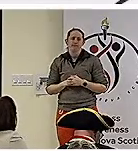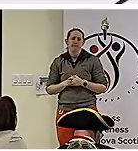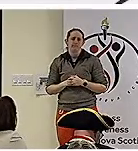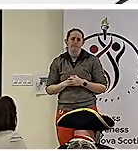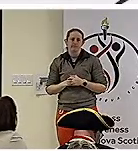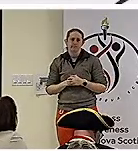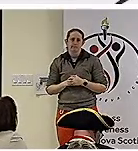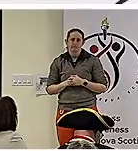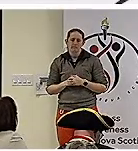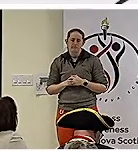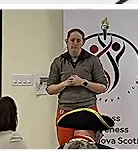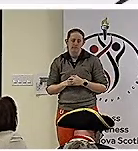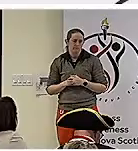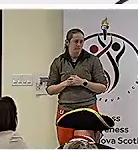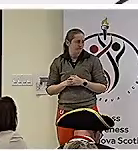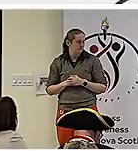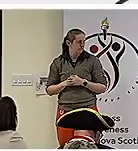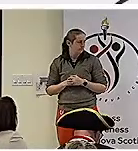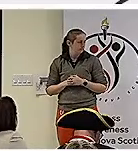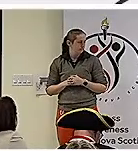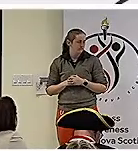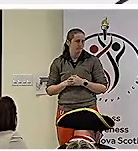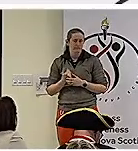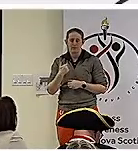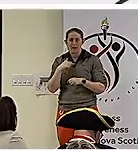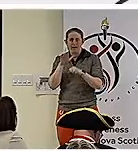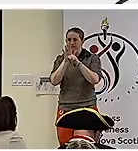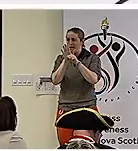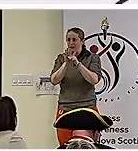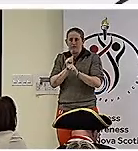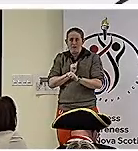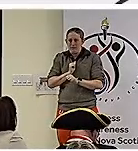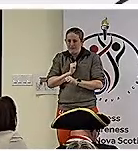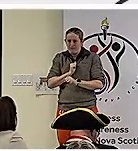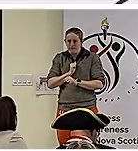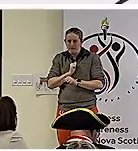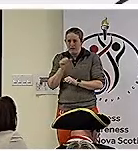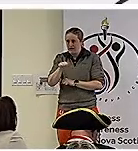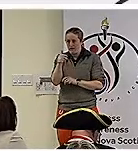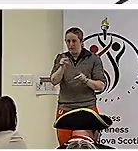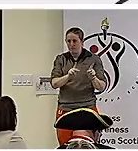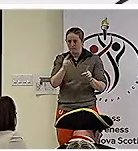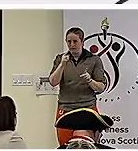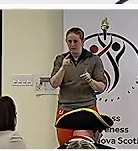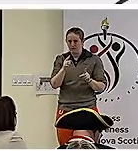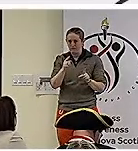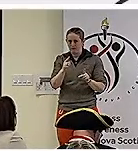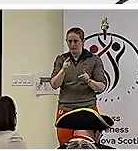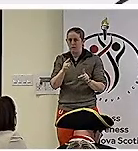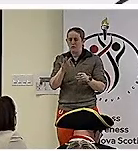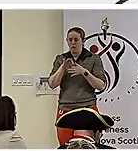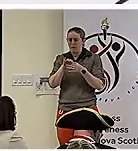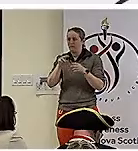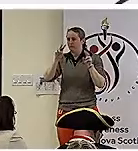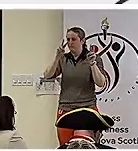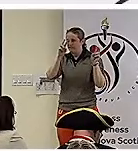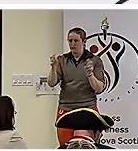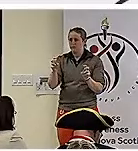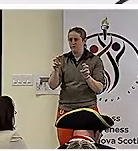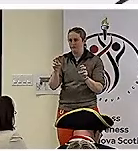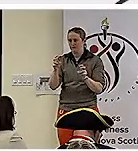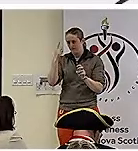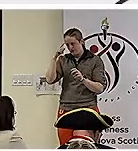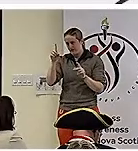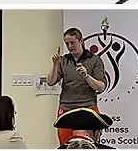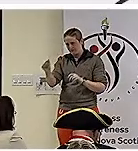I have been an advocate for myself and others when it comes to disabilities issues. Many